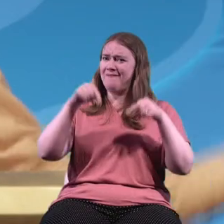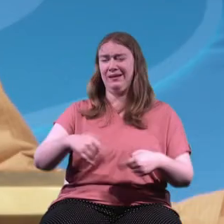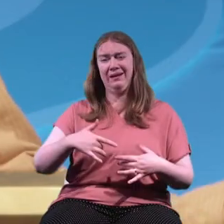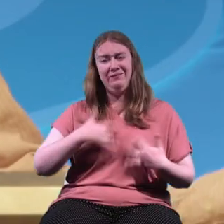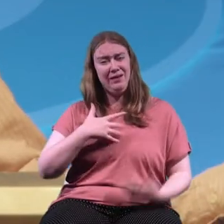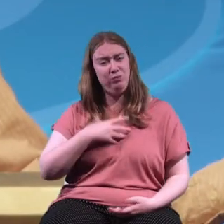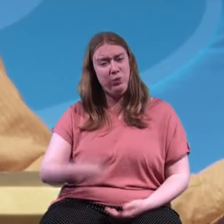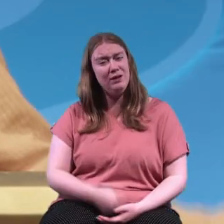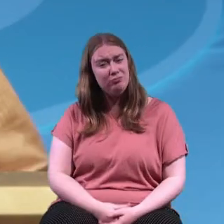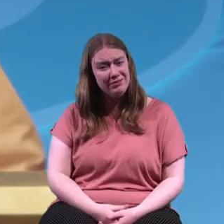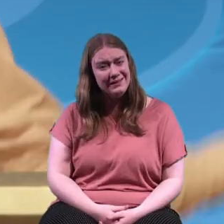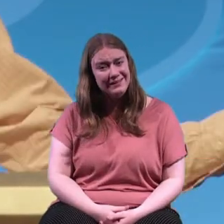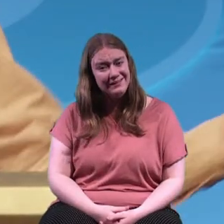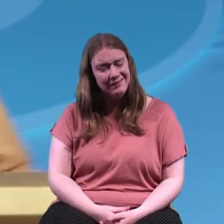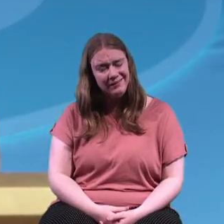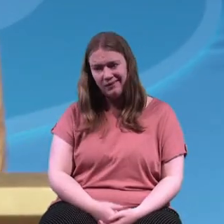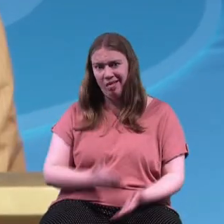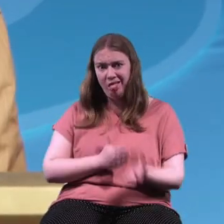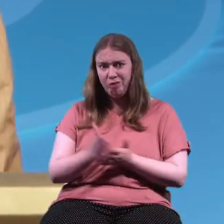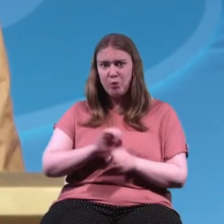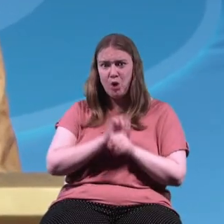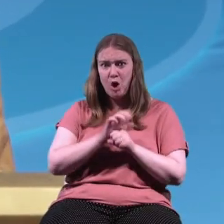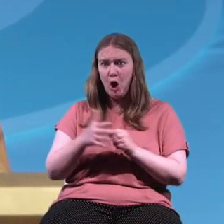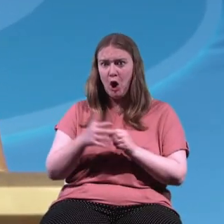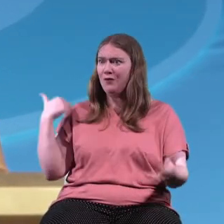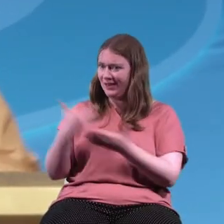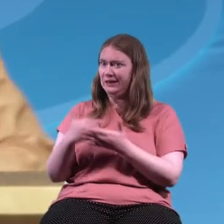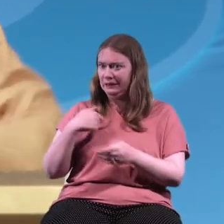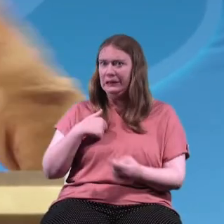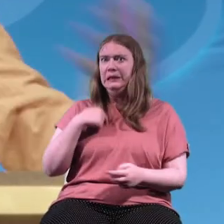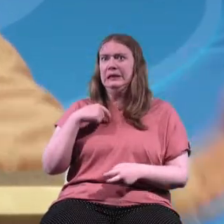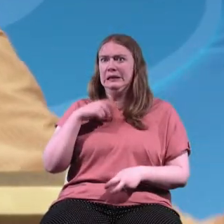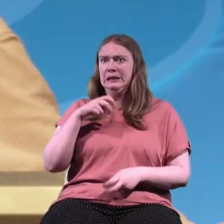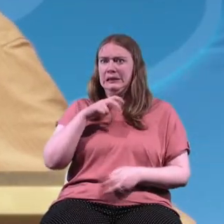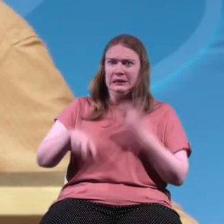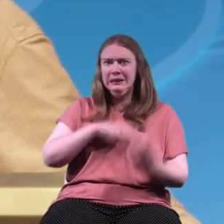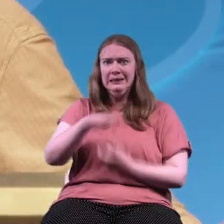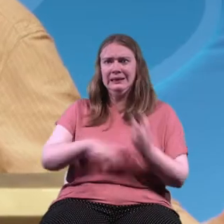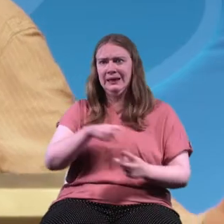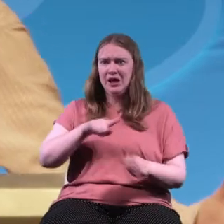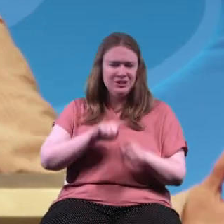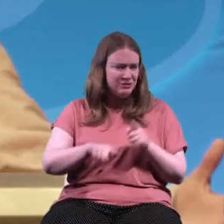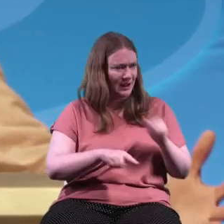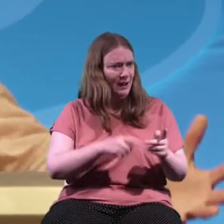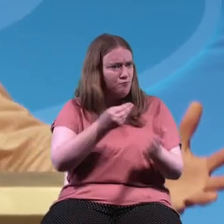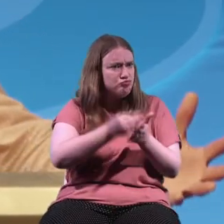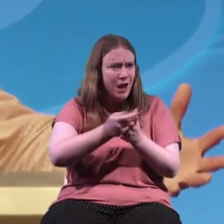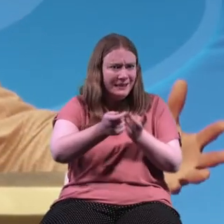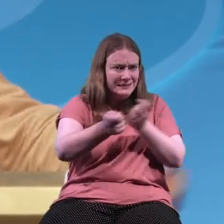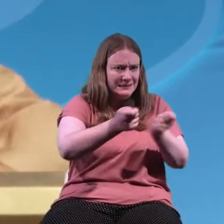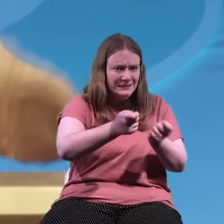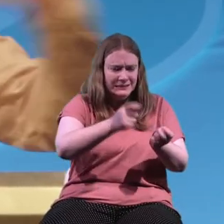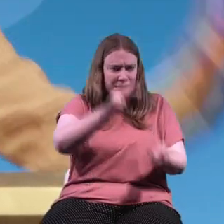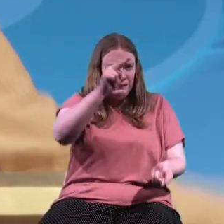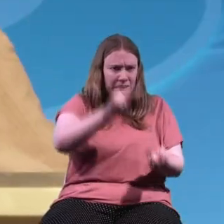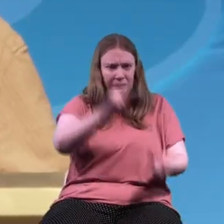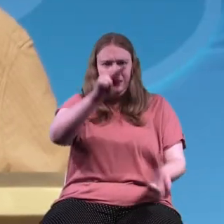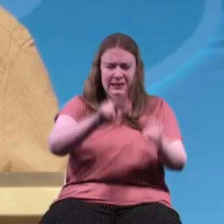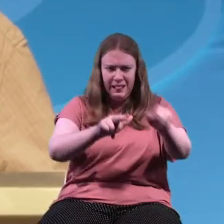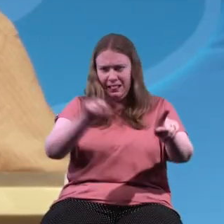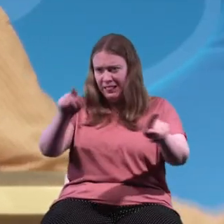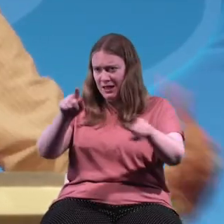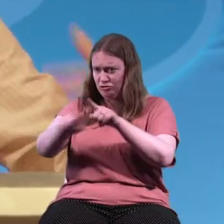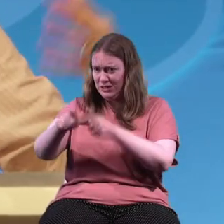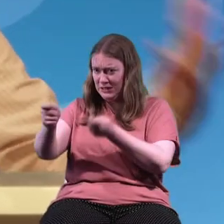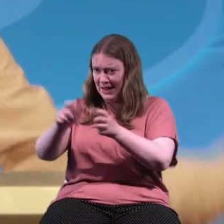Throughout the pandemic, he's been running to stand still, trying to keep up with rising prices, trying to hold it